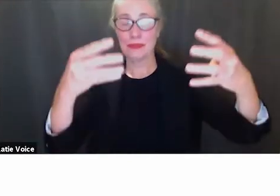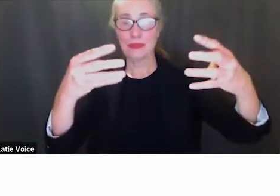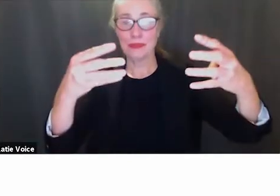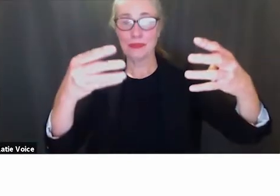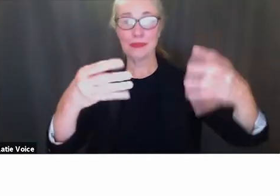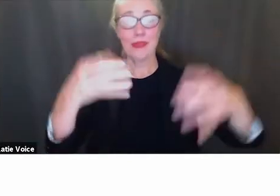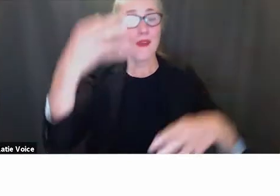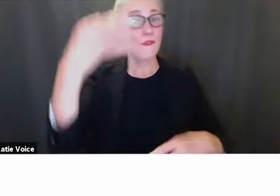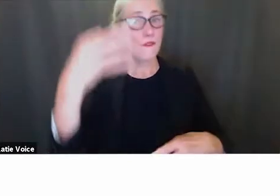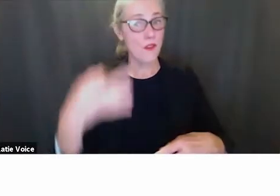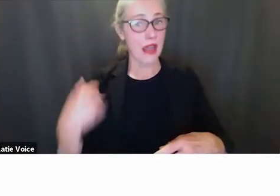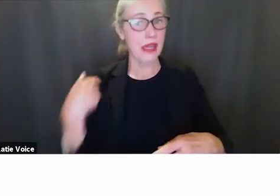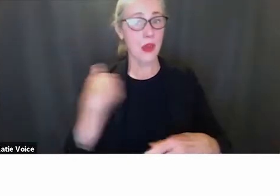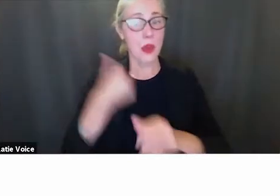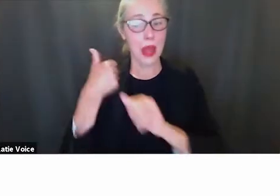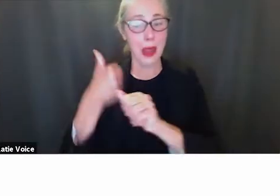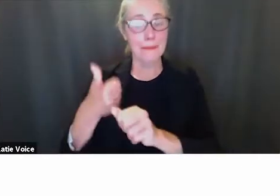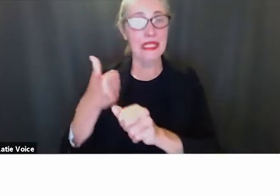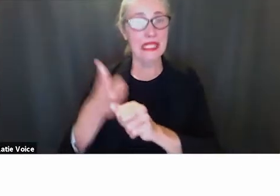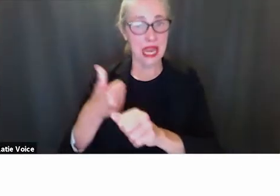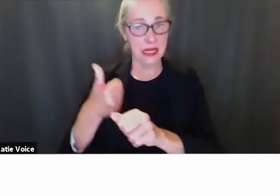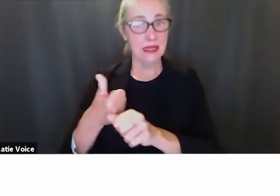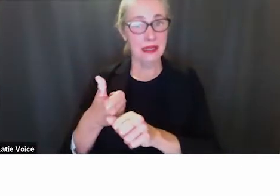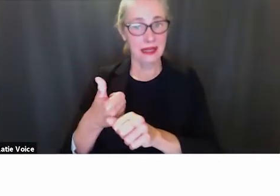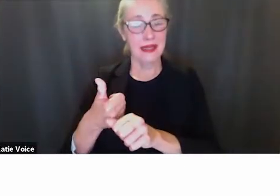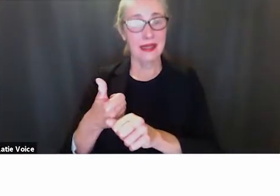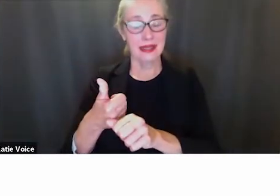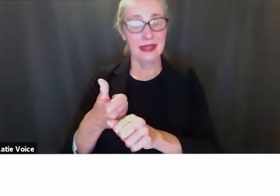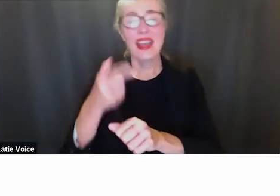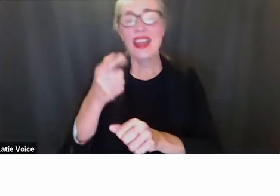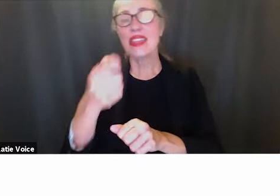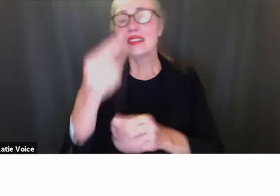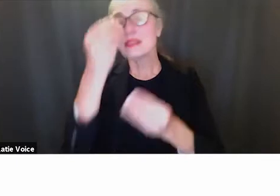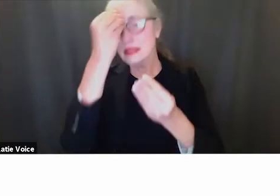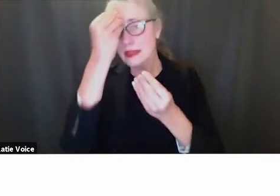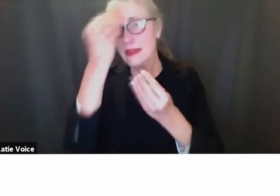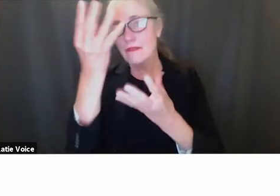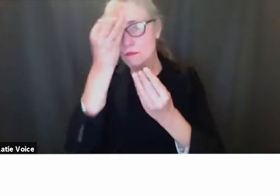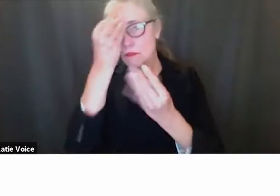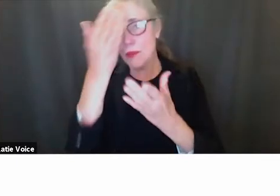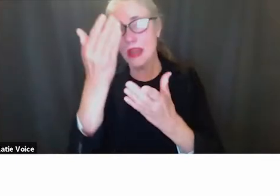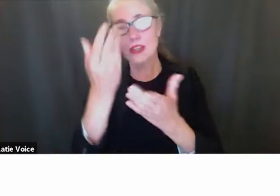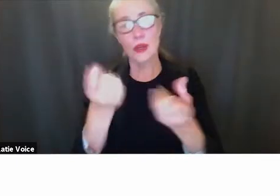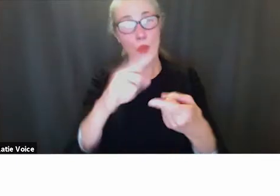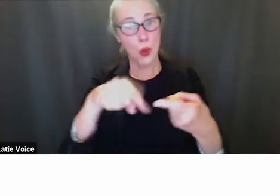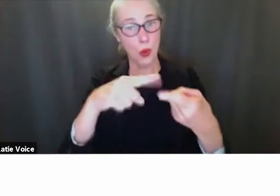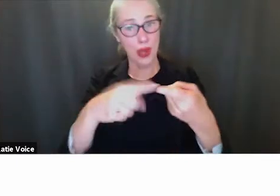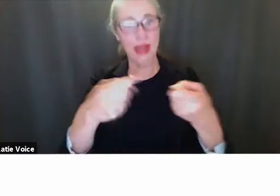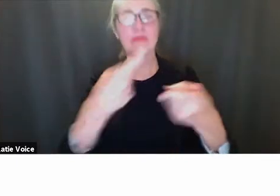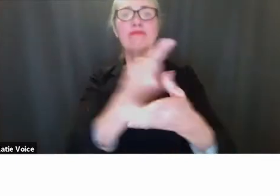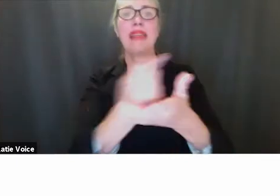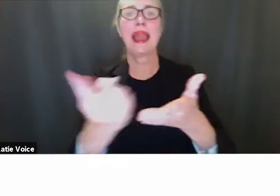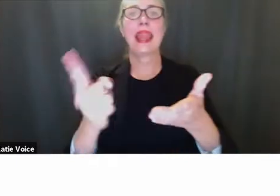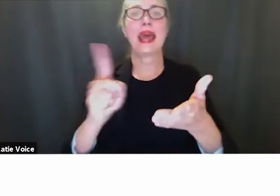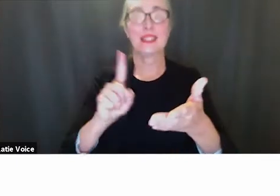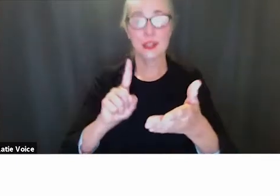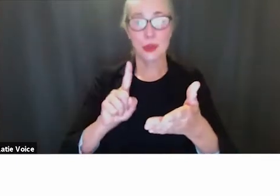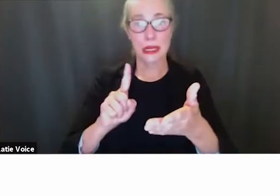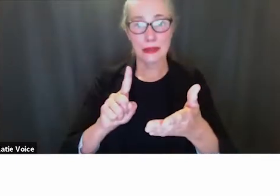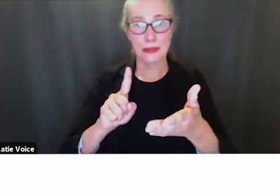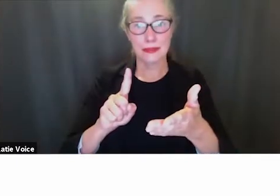Friday. And so the data that I'm showing you here is for last week. We had